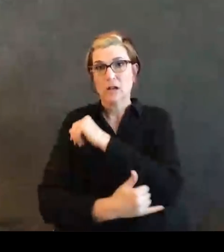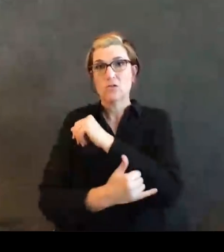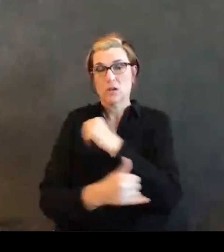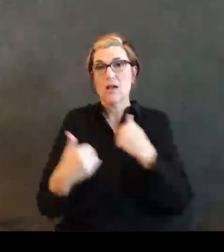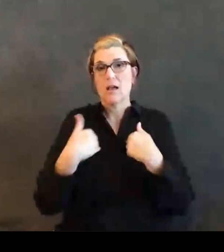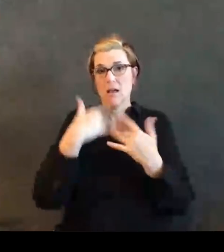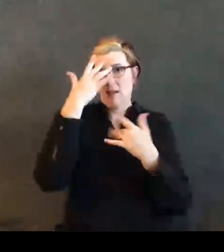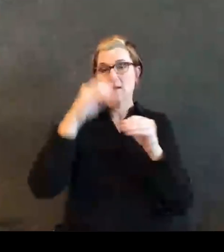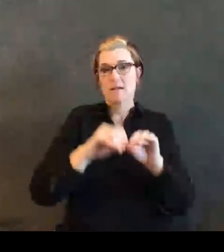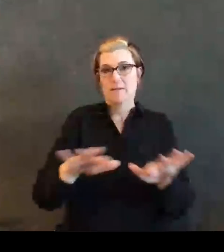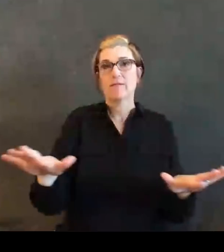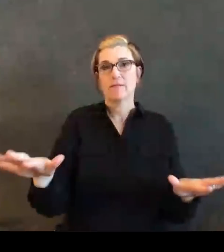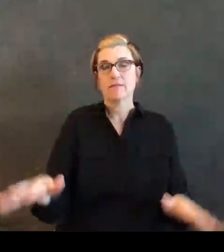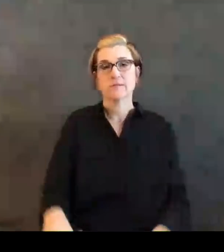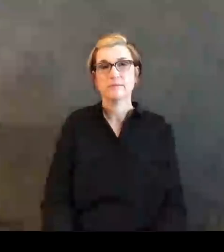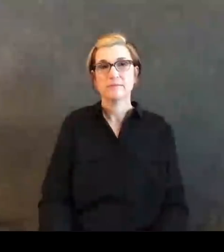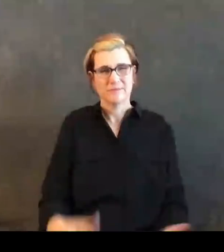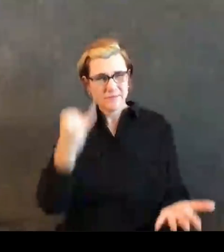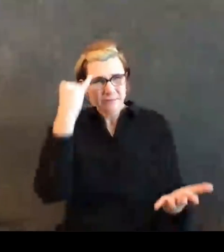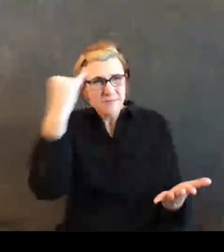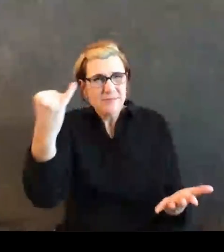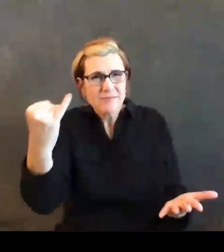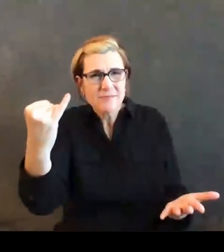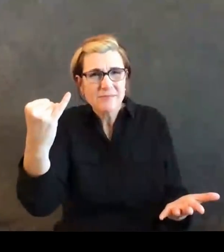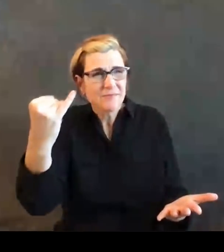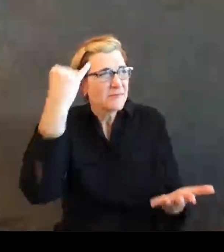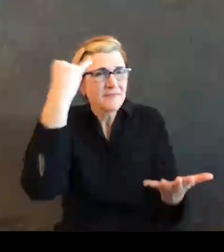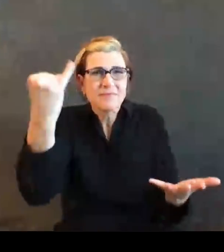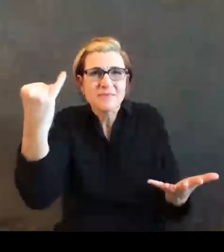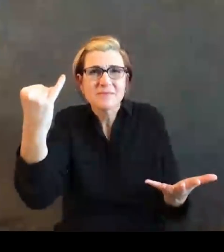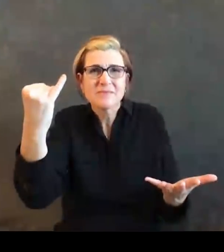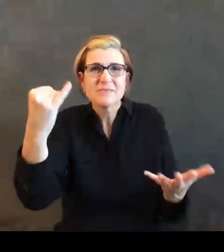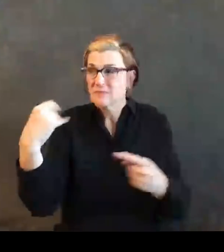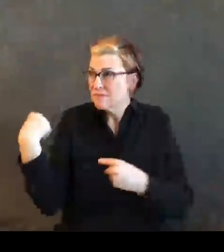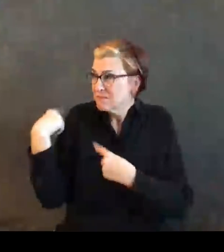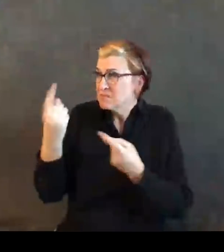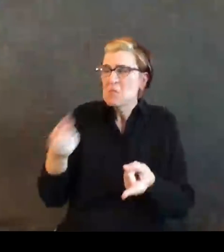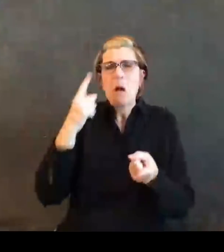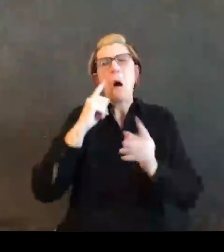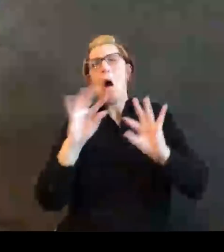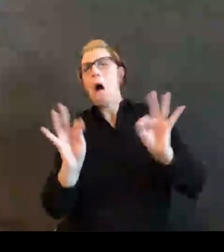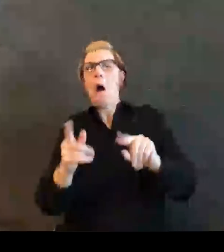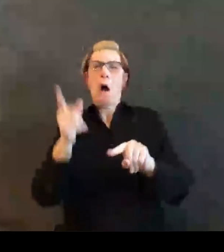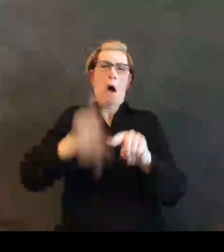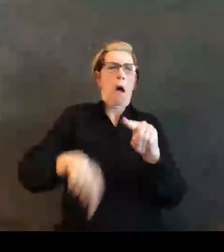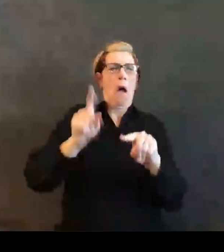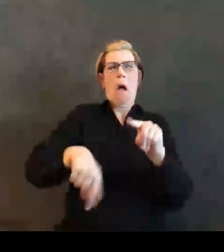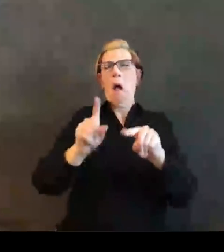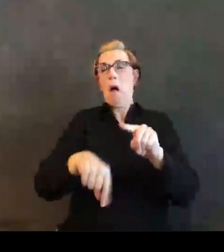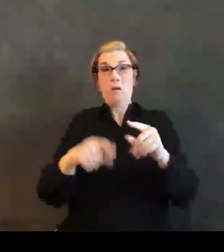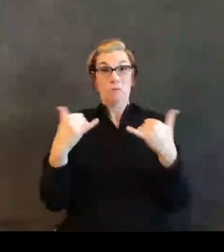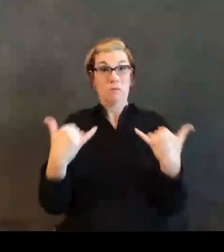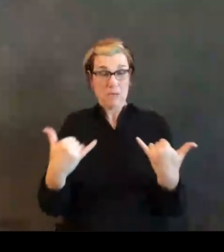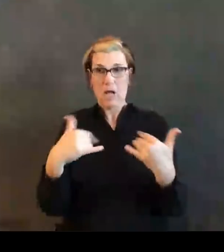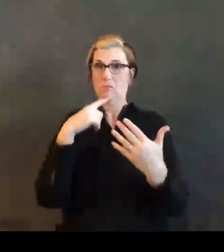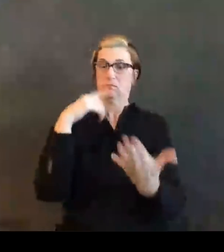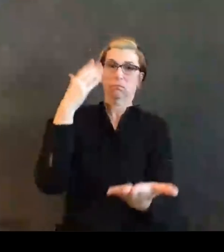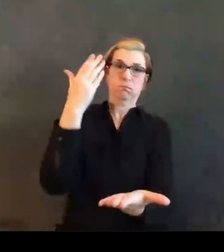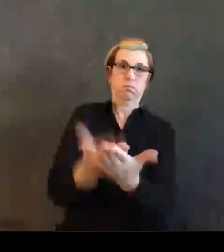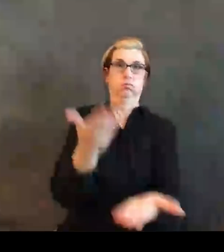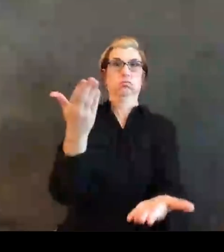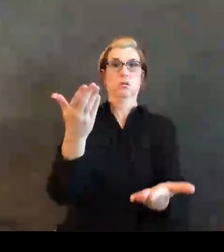would ever believe a thing like that's possible. Nobody could have ever seen something like this coming, but now we know, and we know it can happen